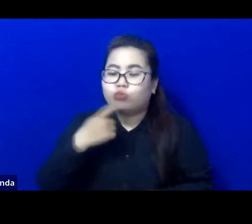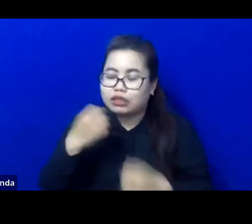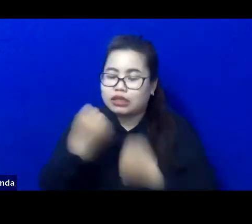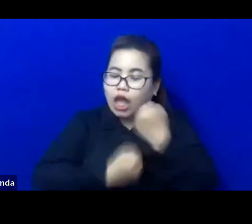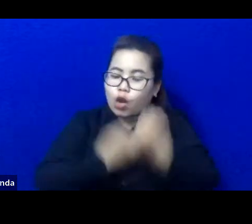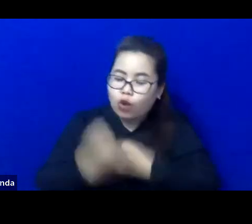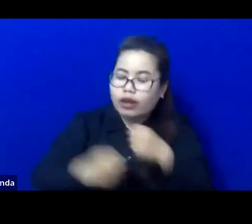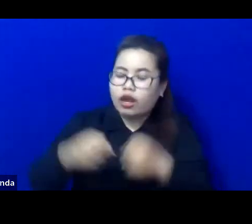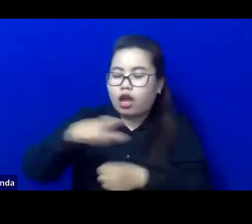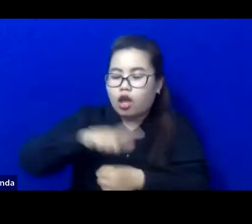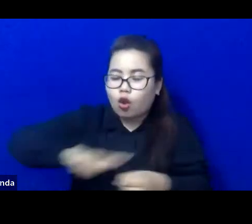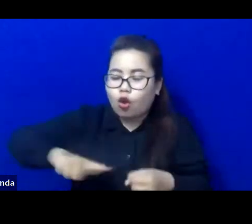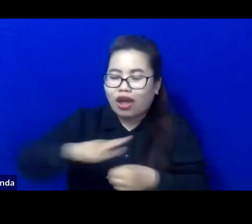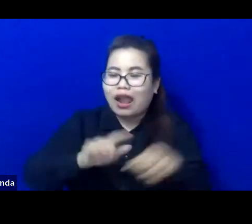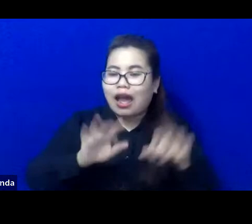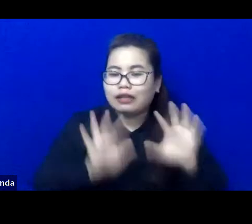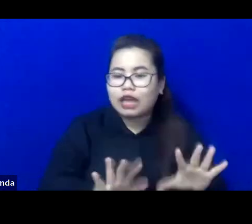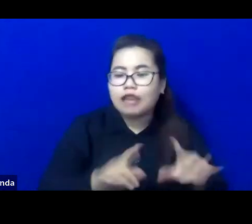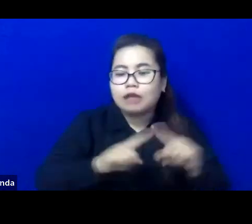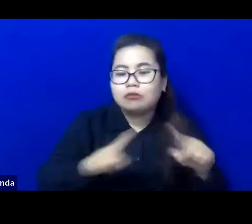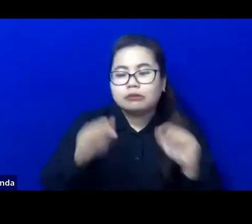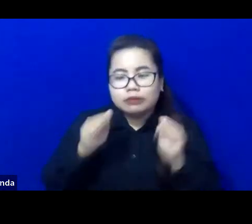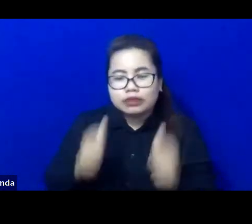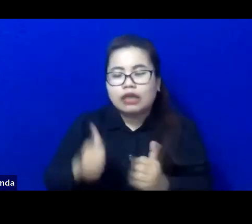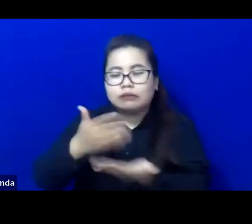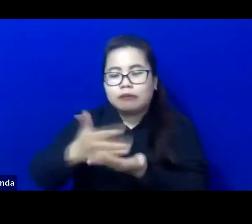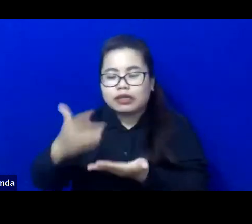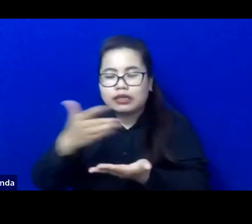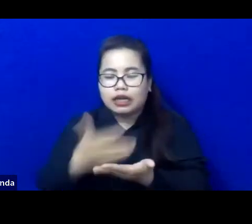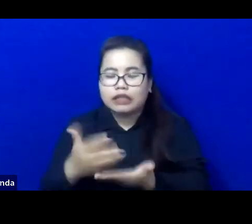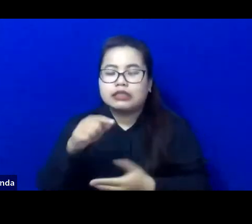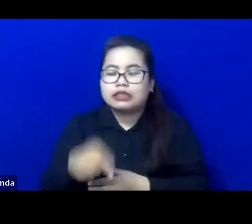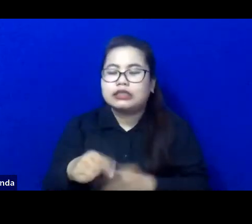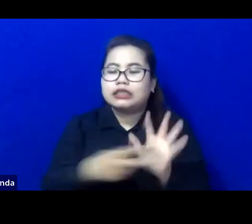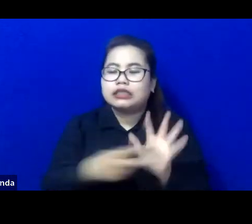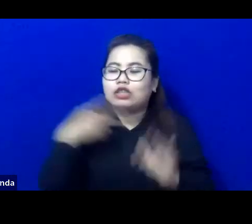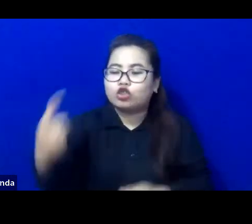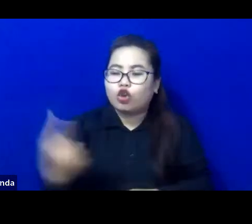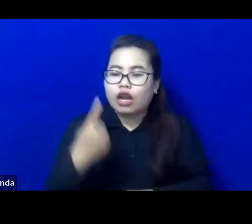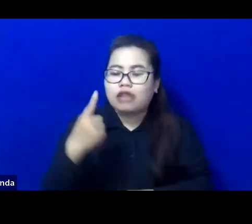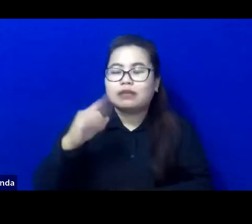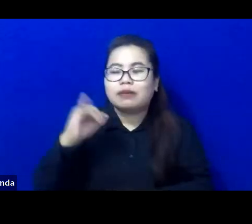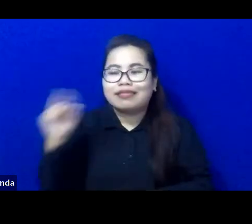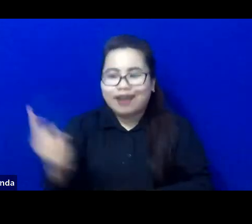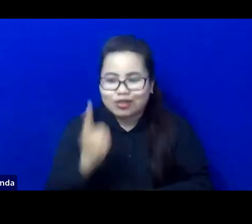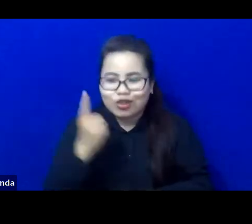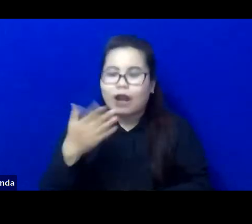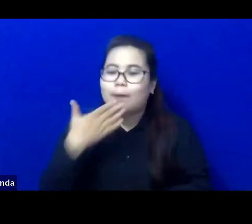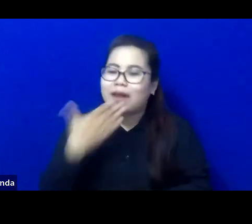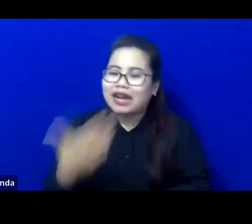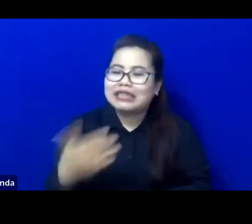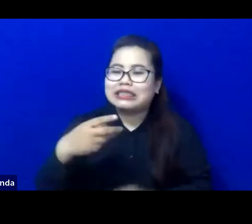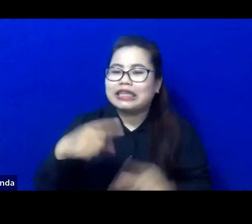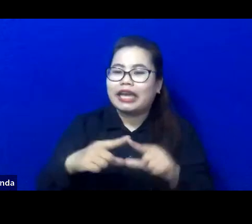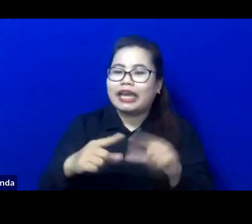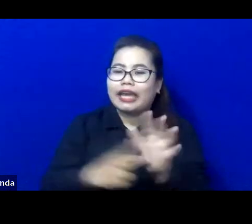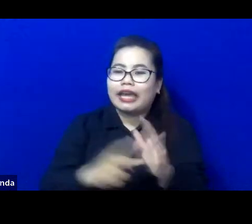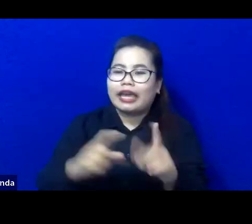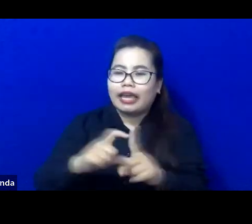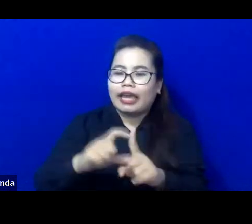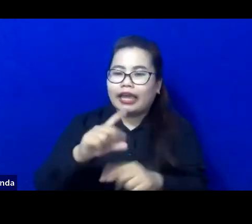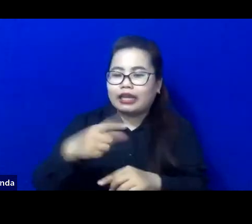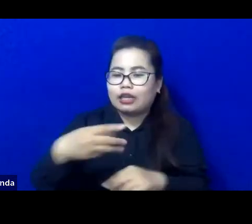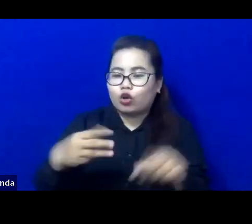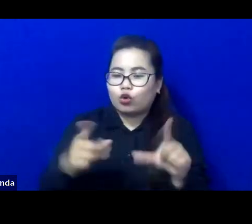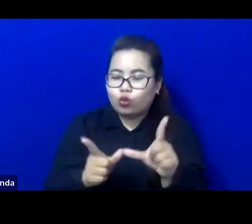Okay. Thank you so much, Andrew. I have 3 other questions, but I can see all of them are quite